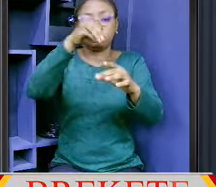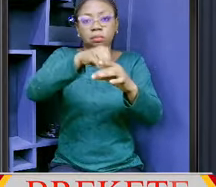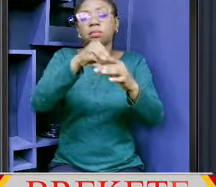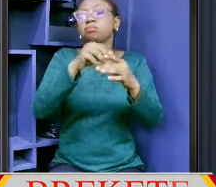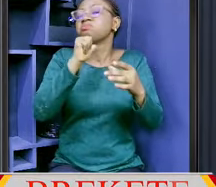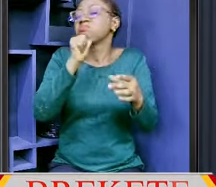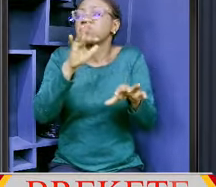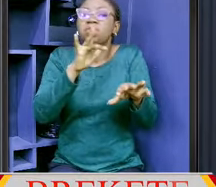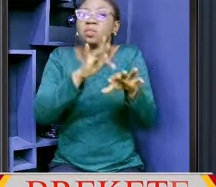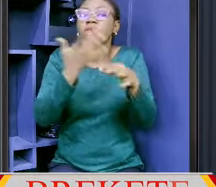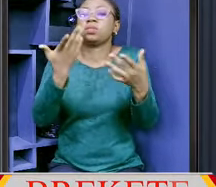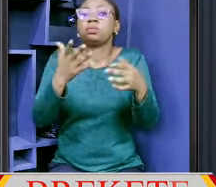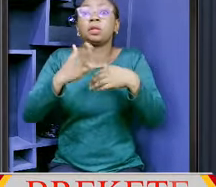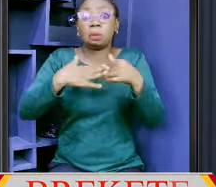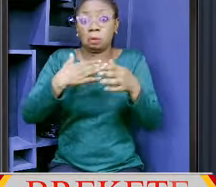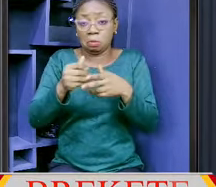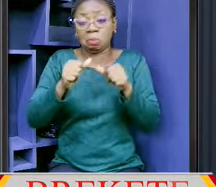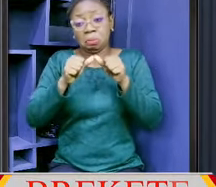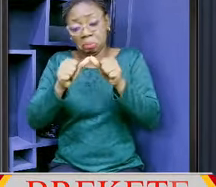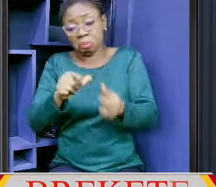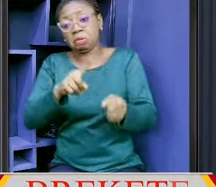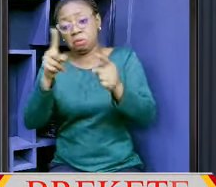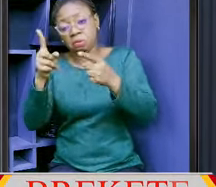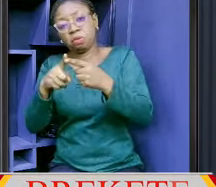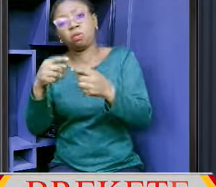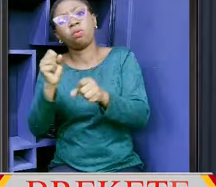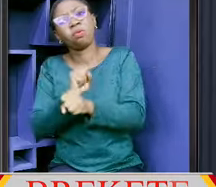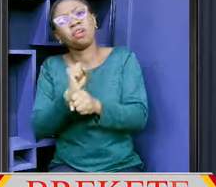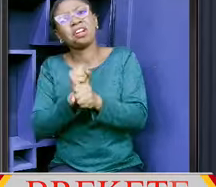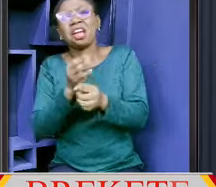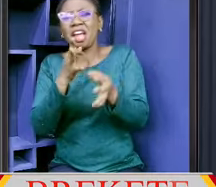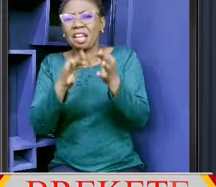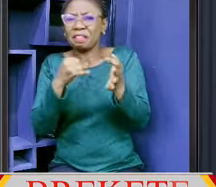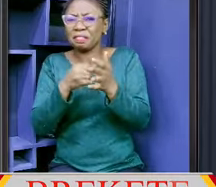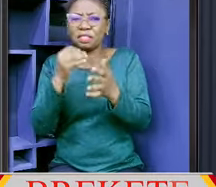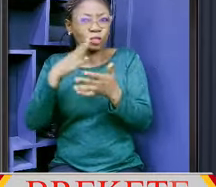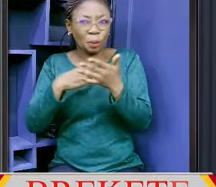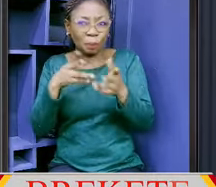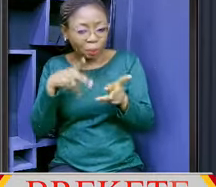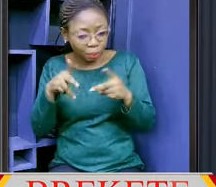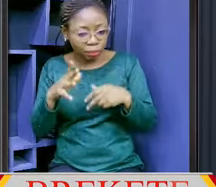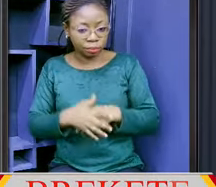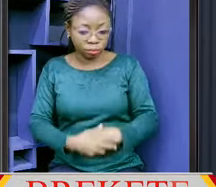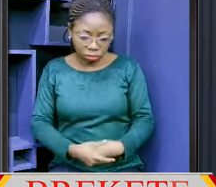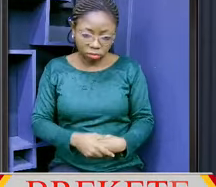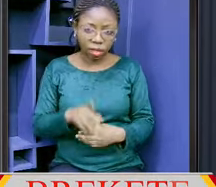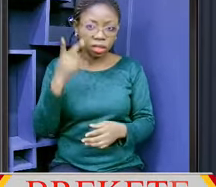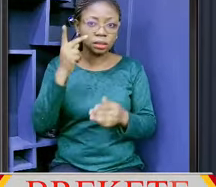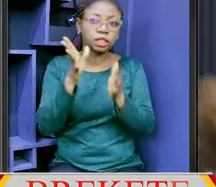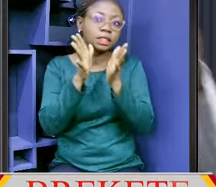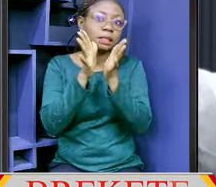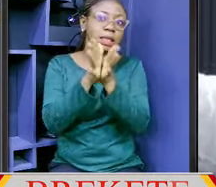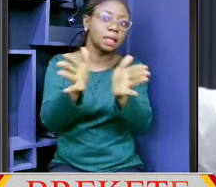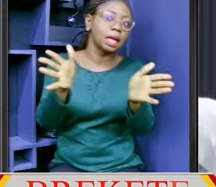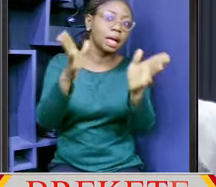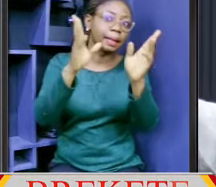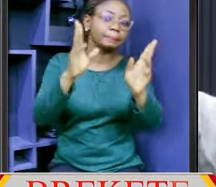work. If now some people, no be general, they court martial the other time, say